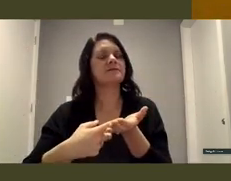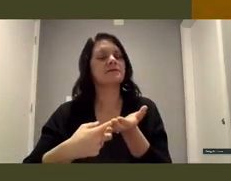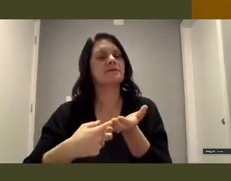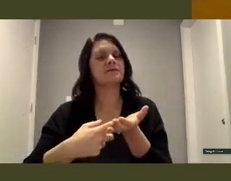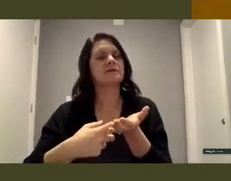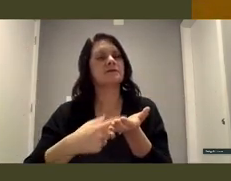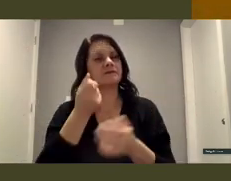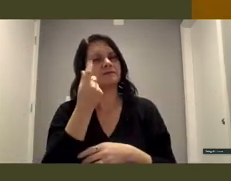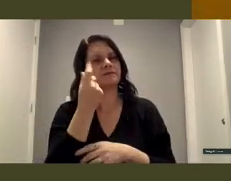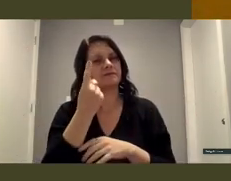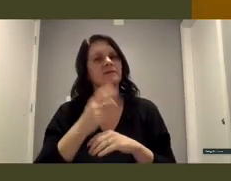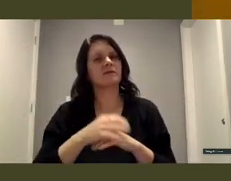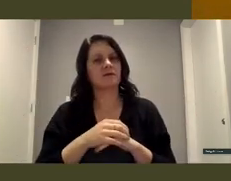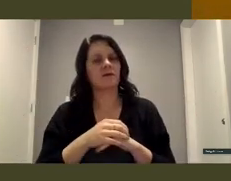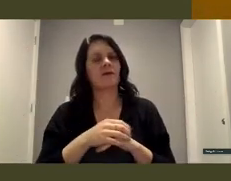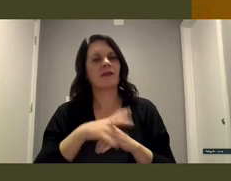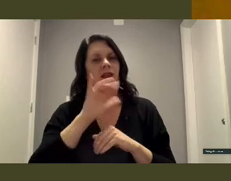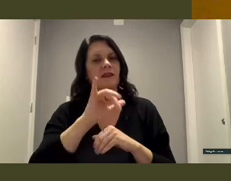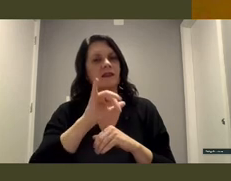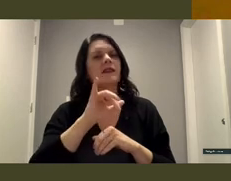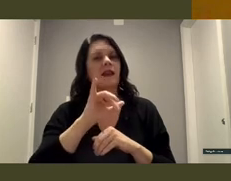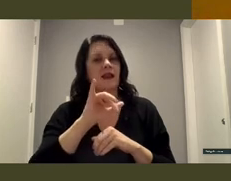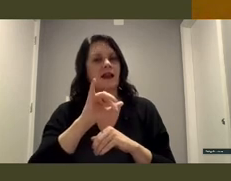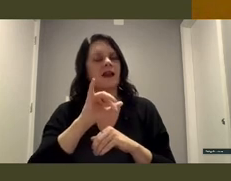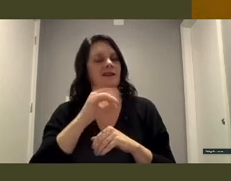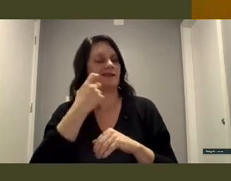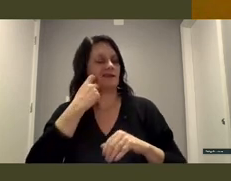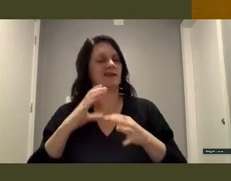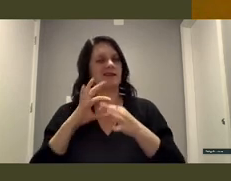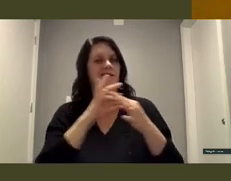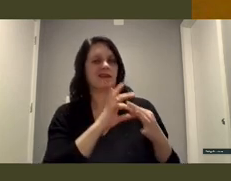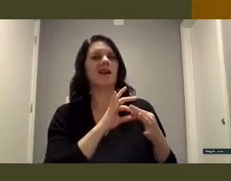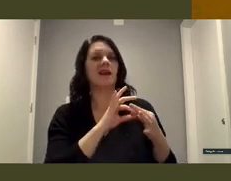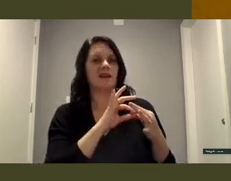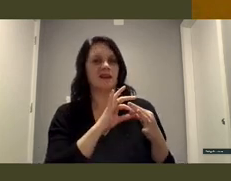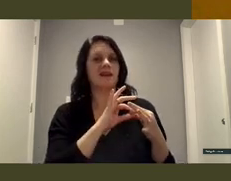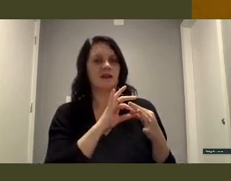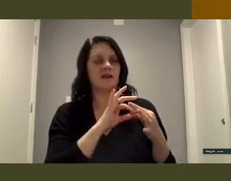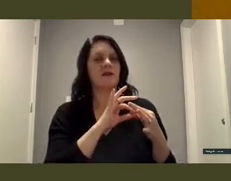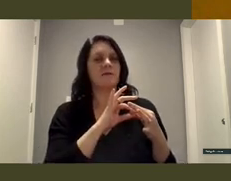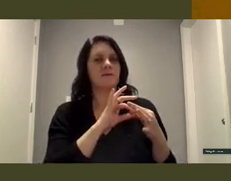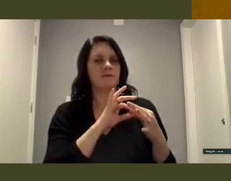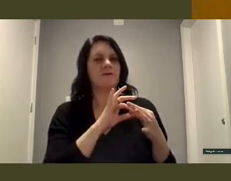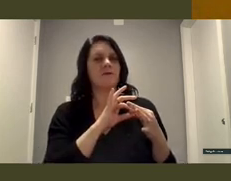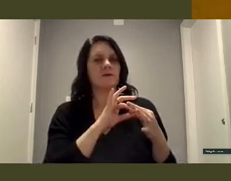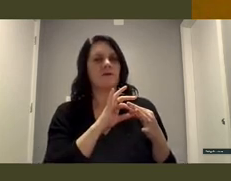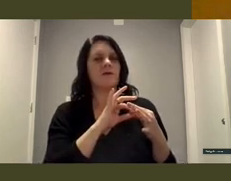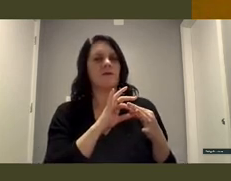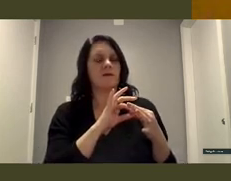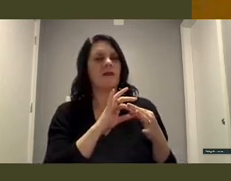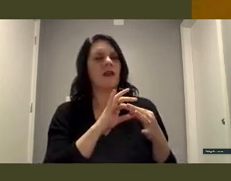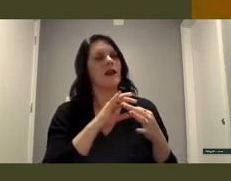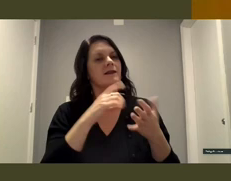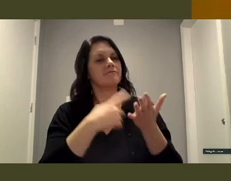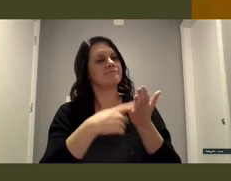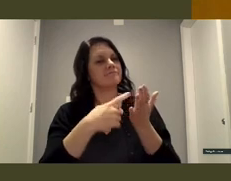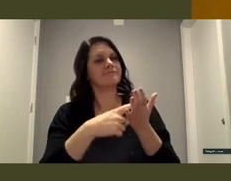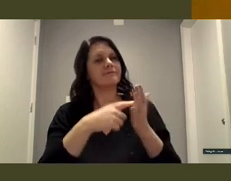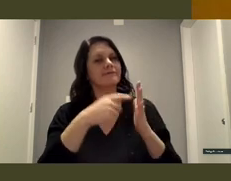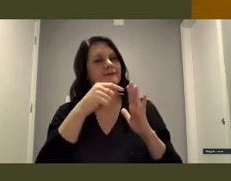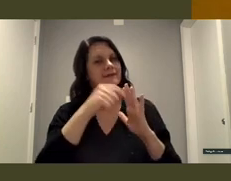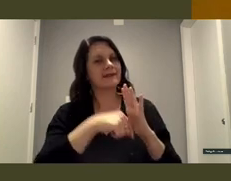on the core parts, like what we just talked about on the Article 6 and the other things that needed to be settled. But at the same time, there are countries who are willing